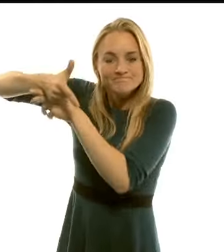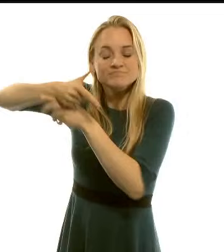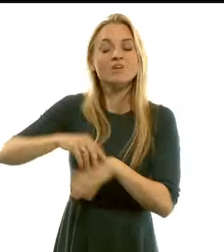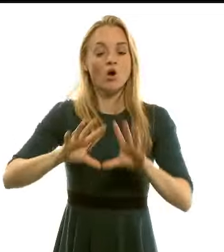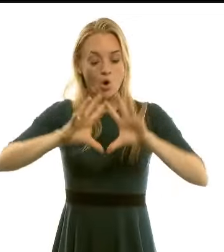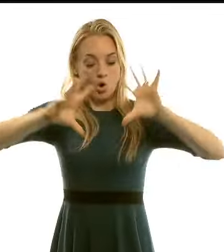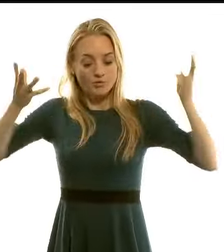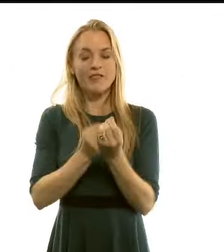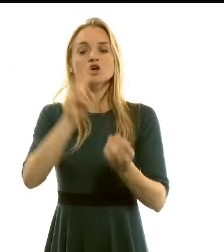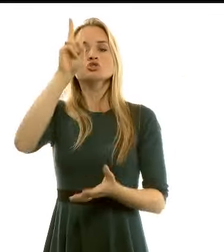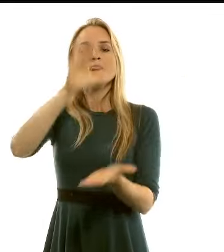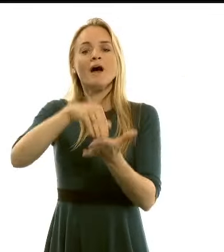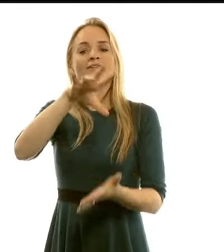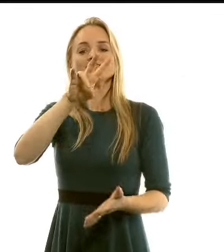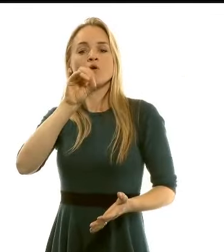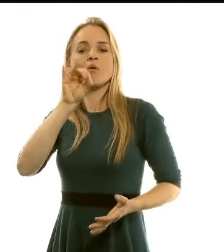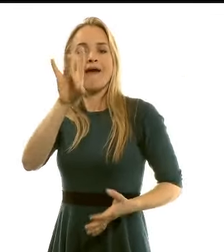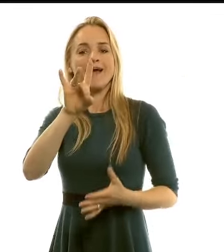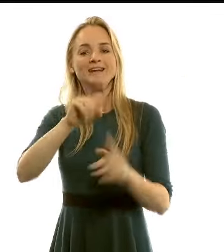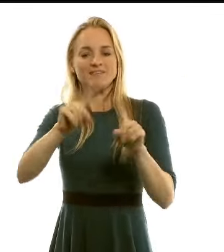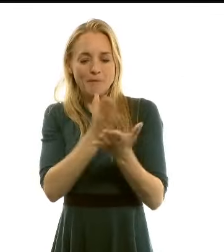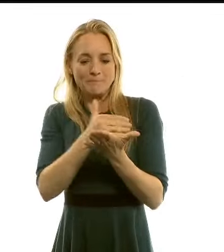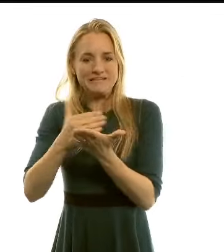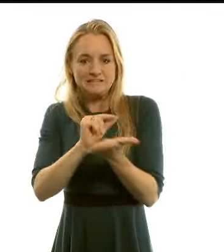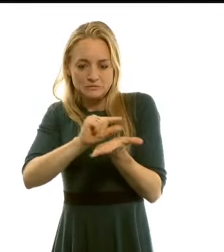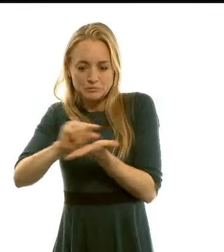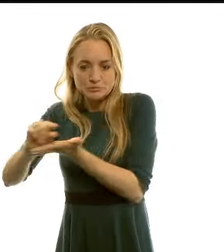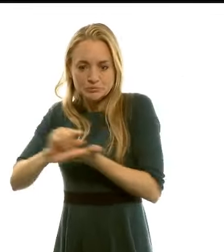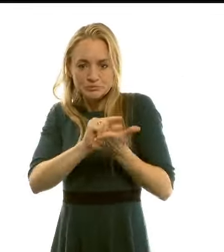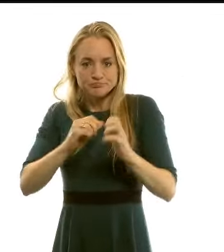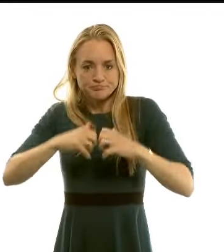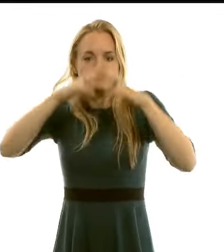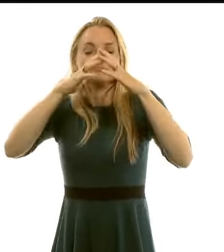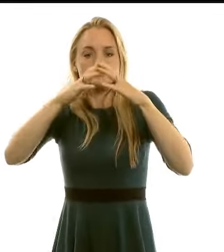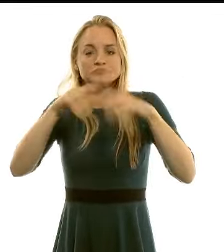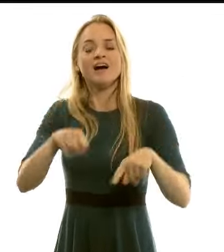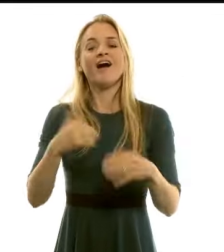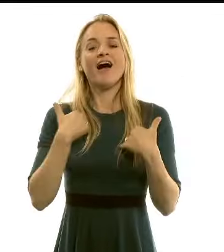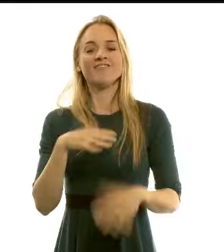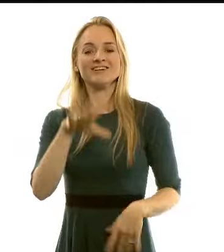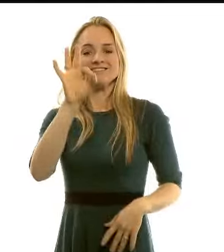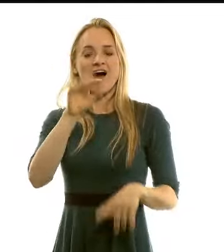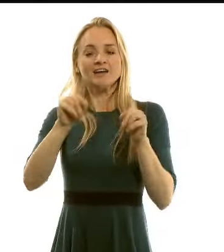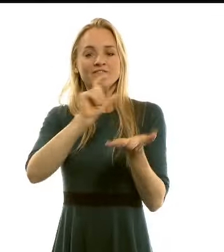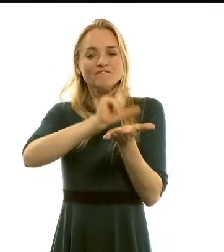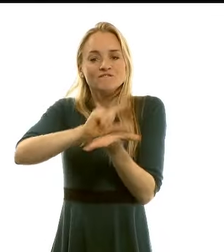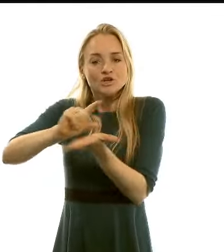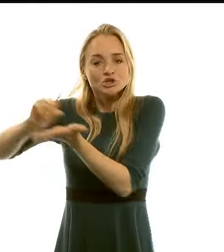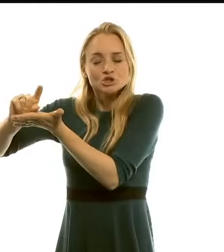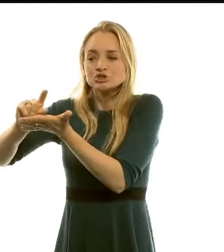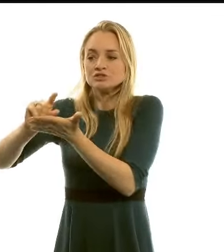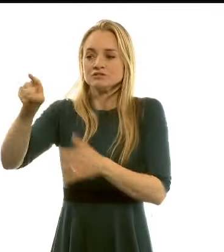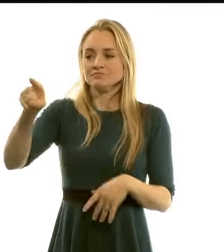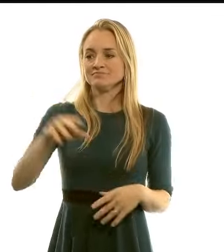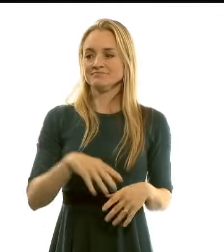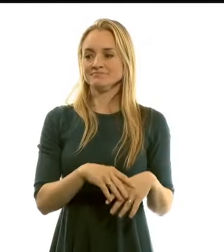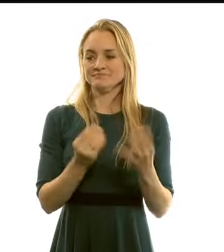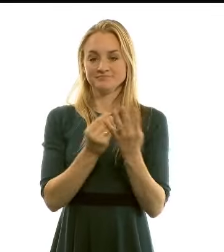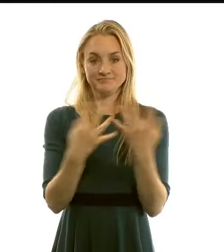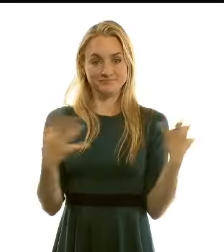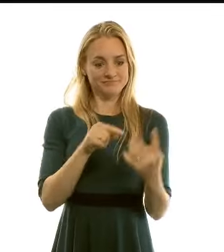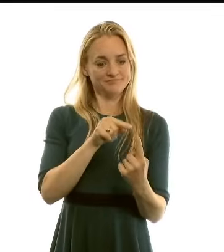2,708-piece set is a recreation of Doctor Strange's Sanctum Sanctorum. It comes with 9 iconic minifigures, so deep breath, I'm going to take you through them. We